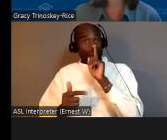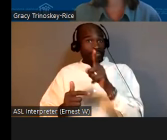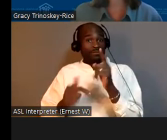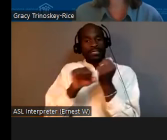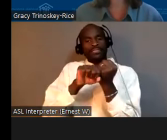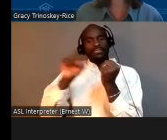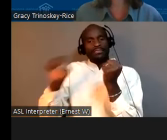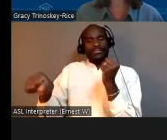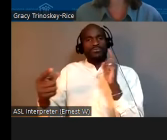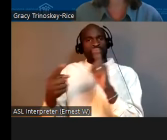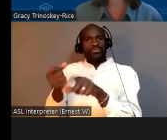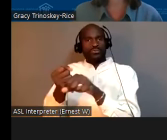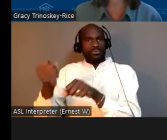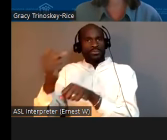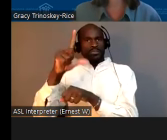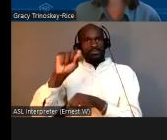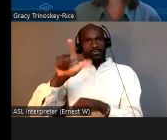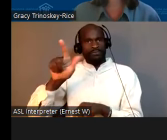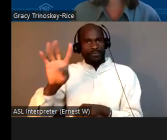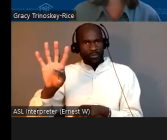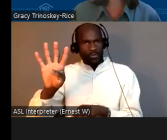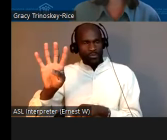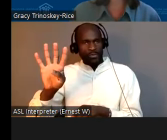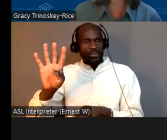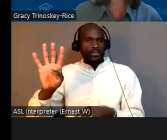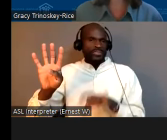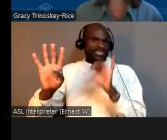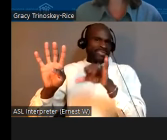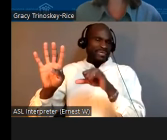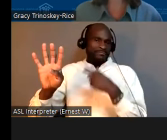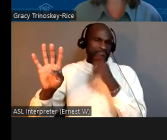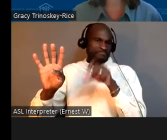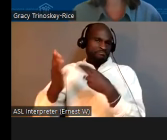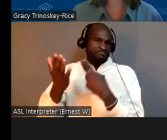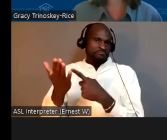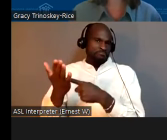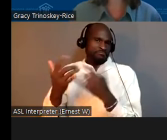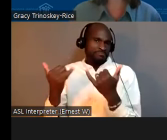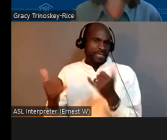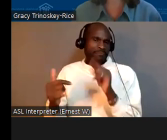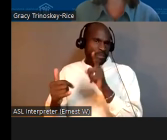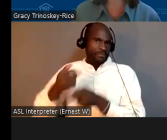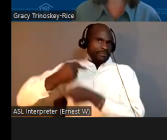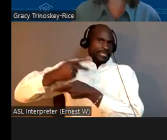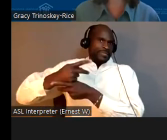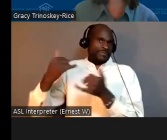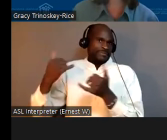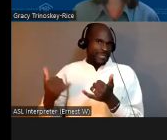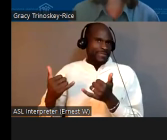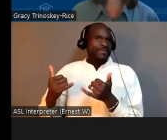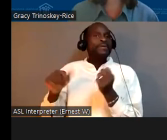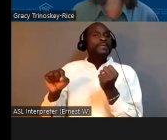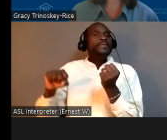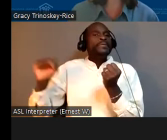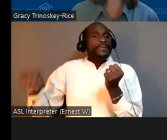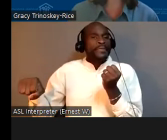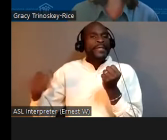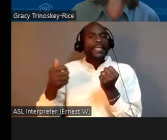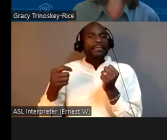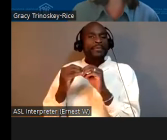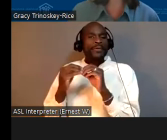because there's not an immediate policy solution there. It's actually taken care of for a little bit more time.